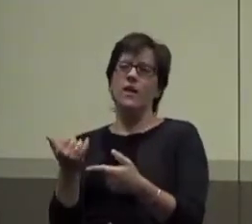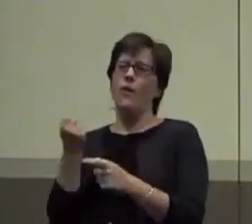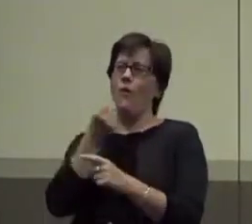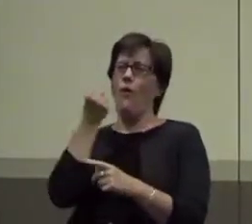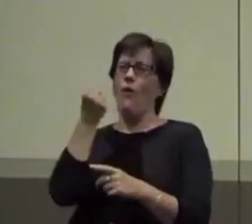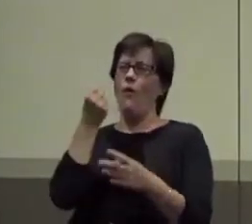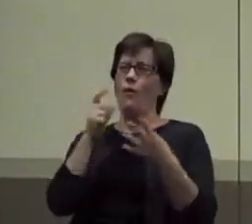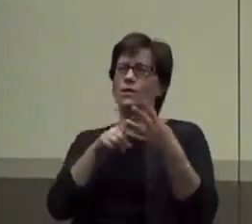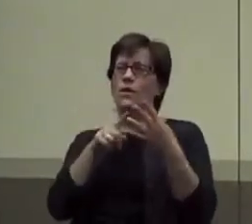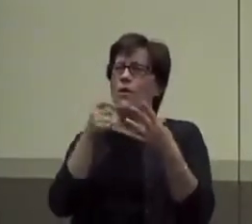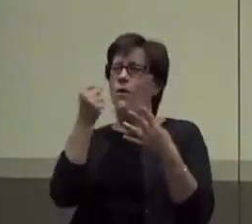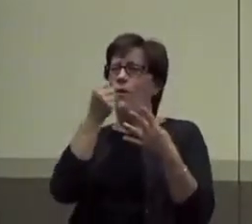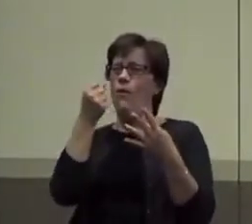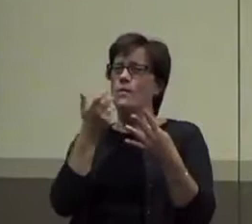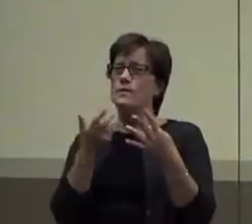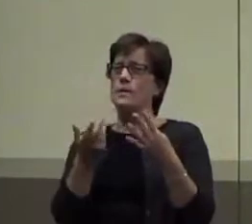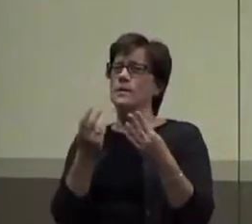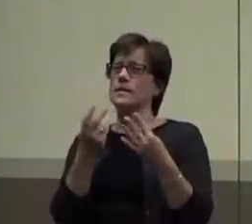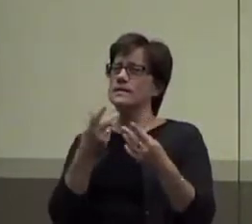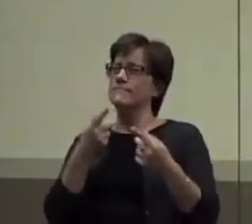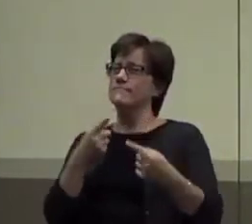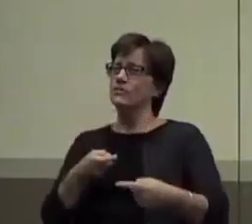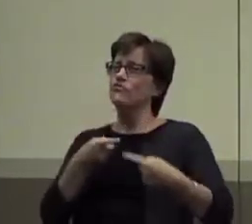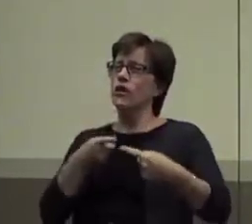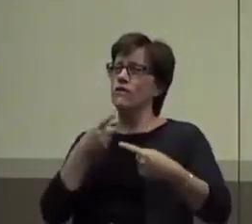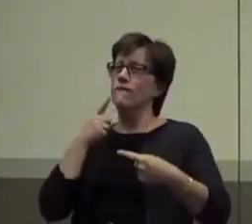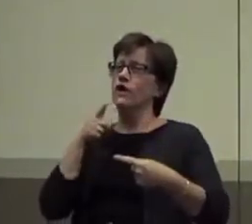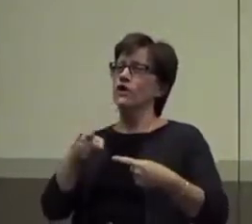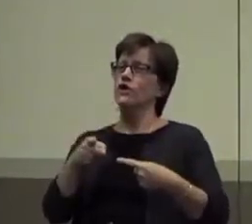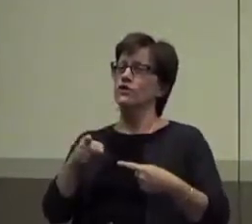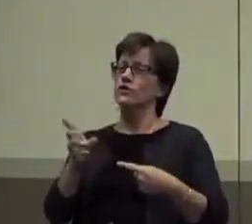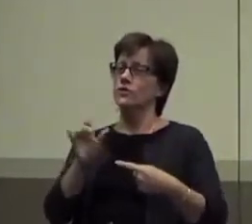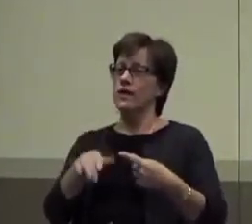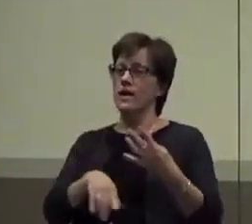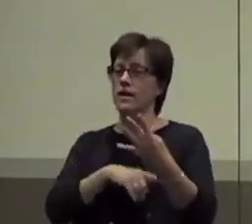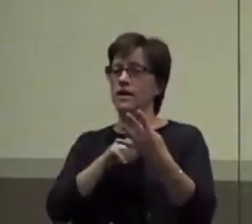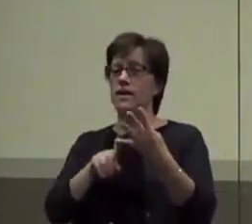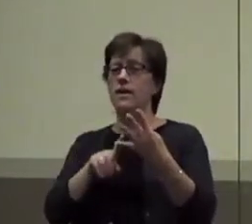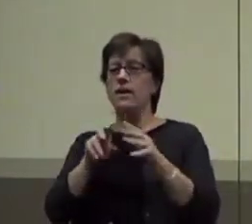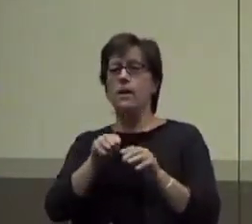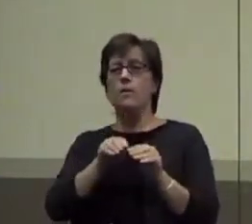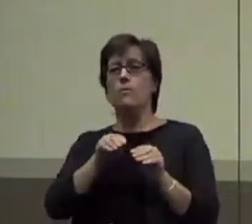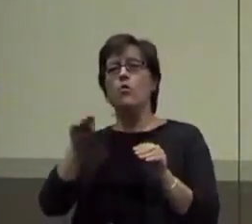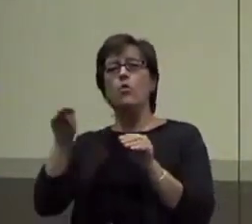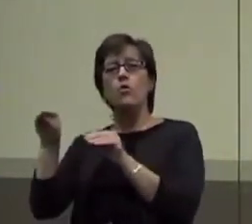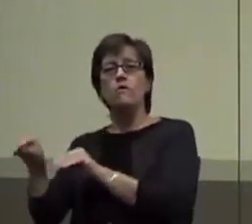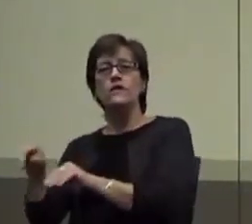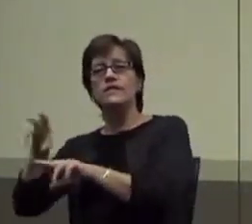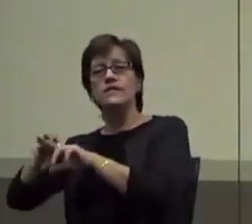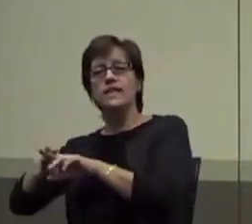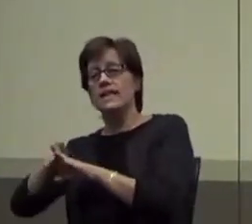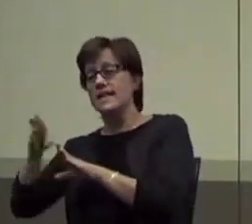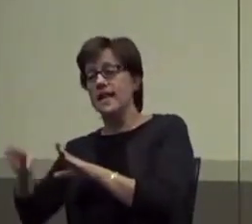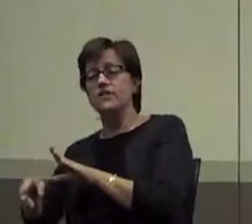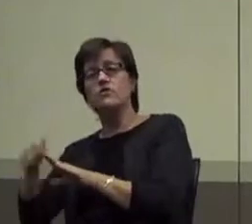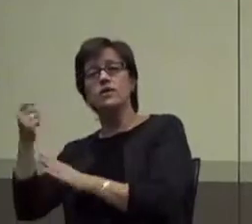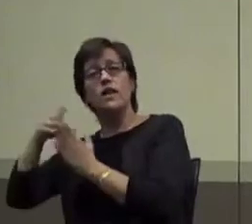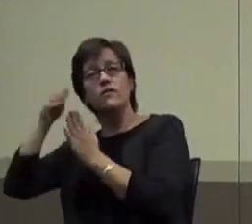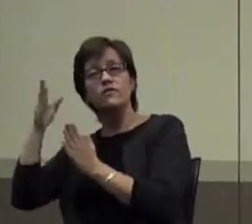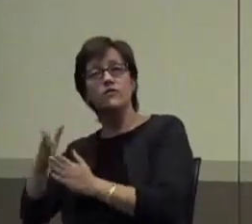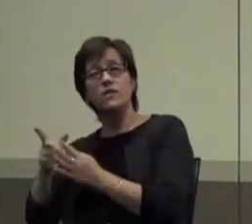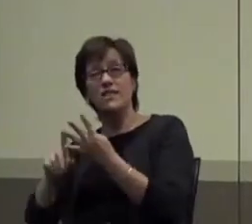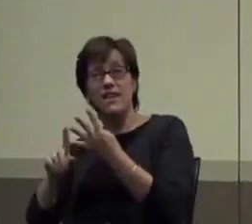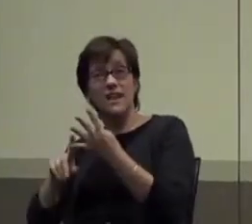one there. Might be a little hard for her to do, right? Move to sit by another student. Is that one we're going to